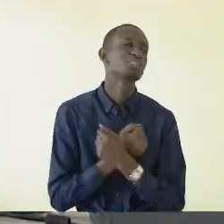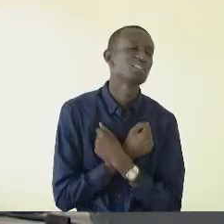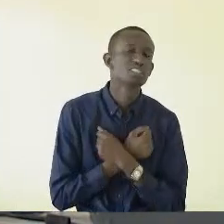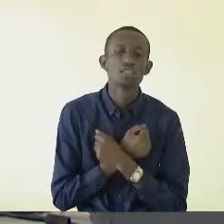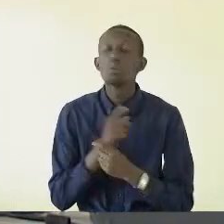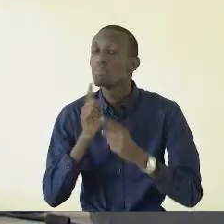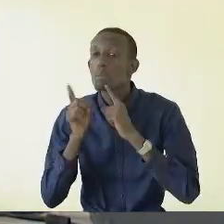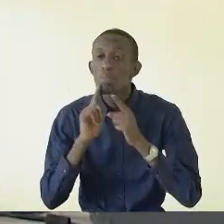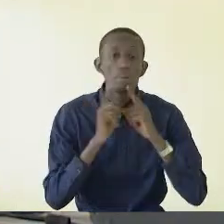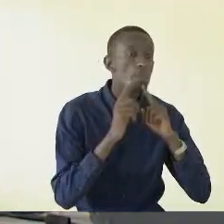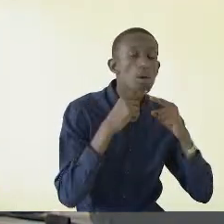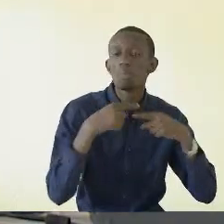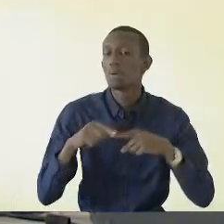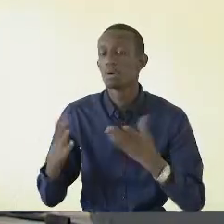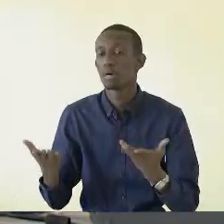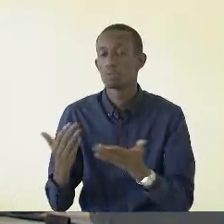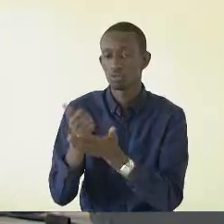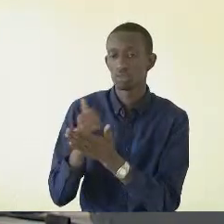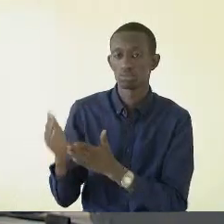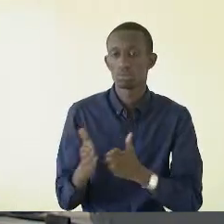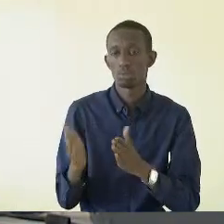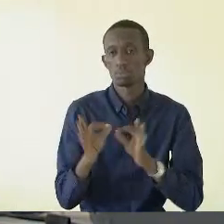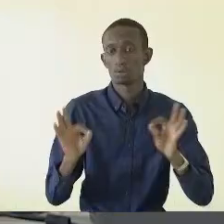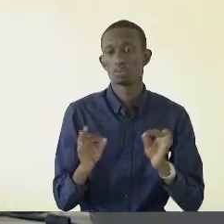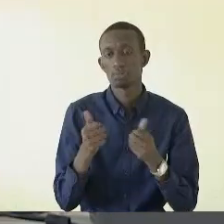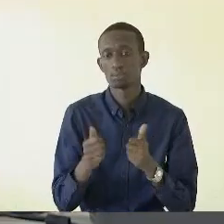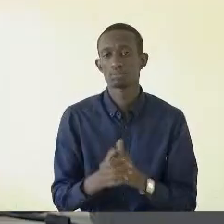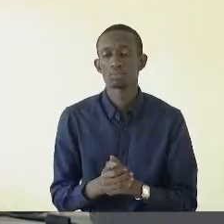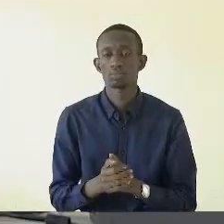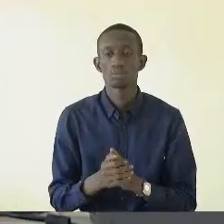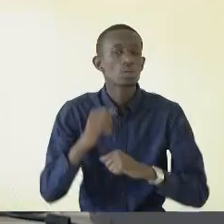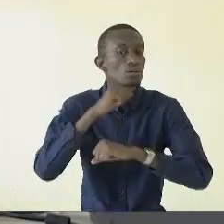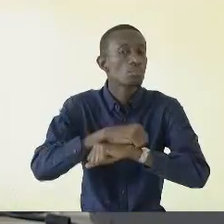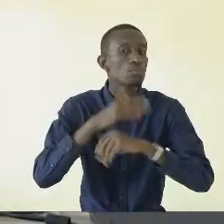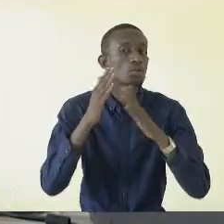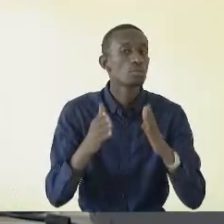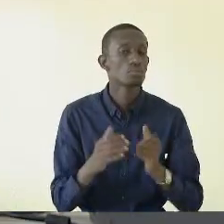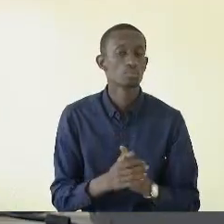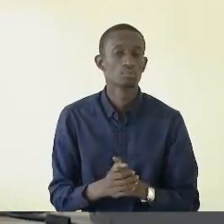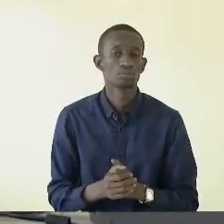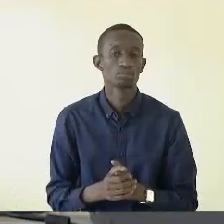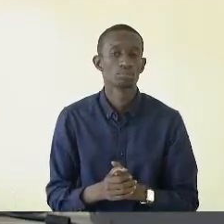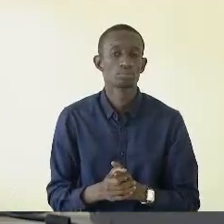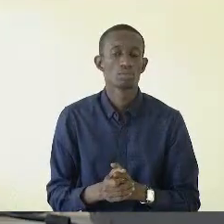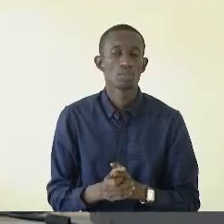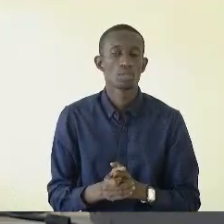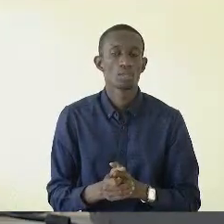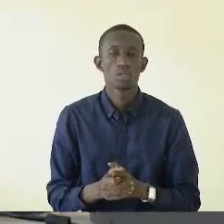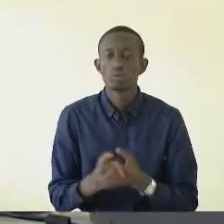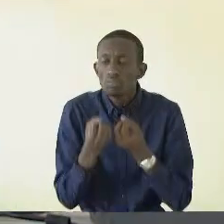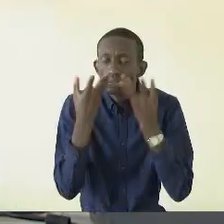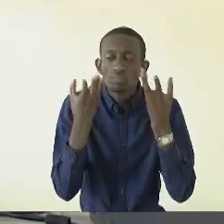organisms which come to pollinate plants. Students, most